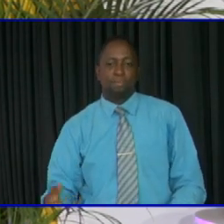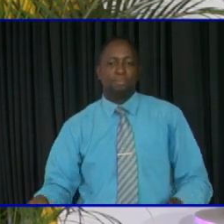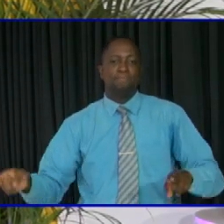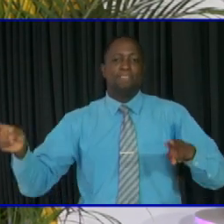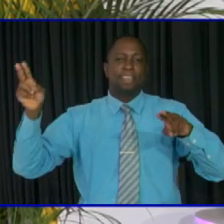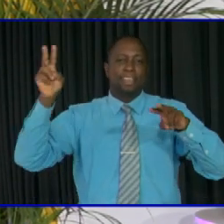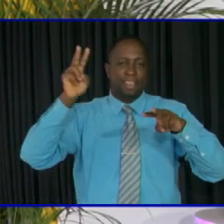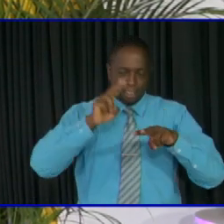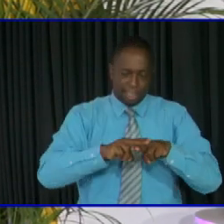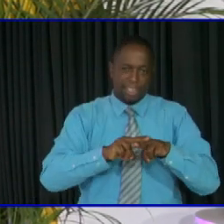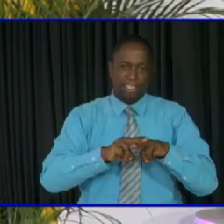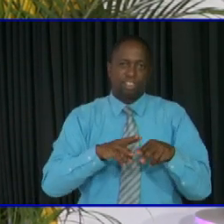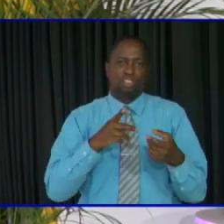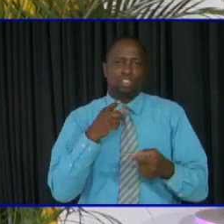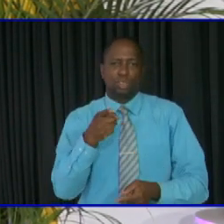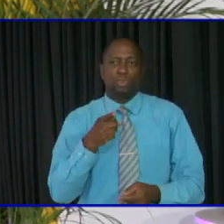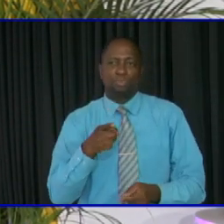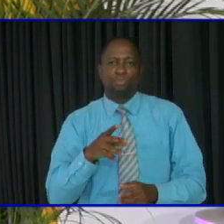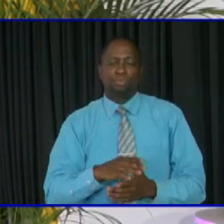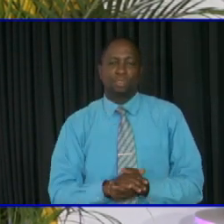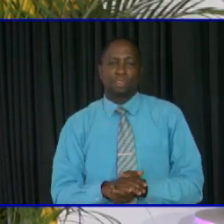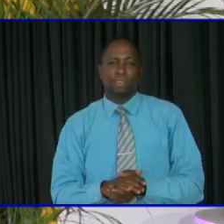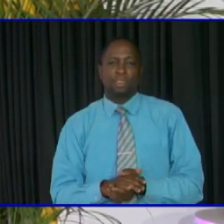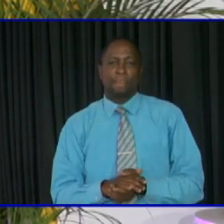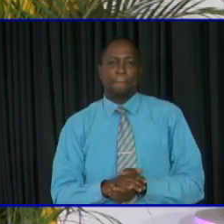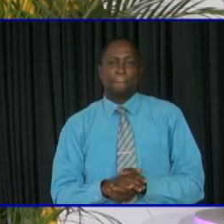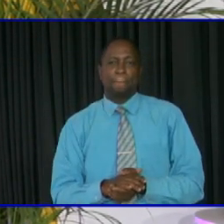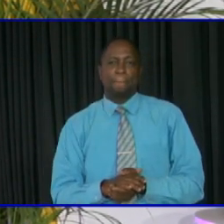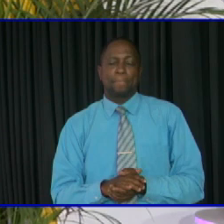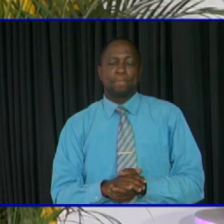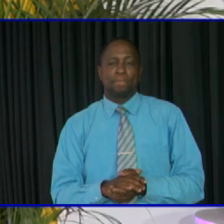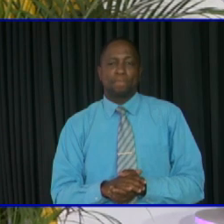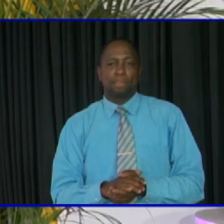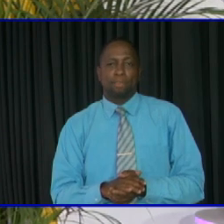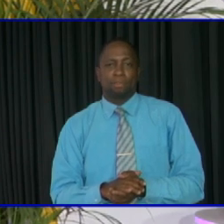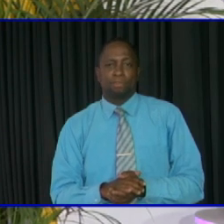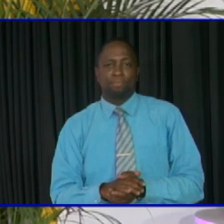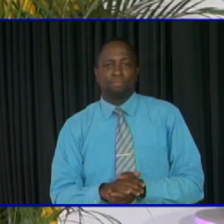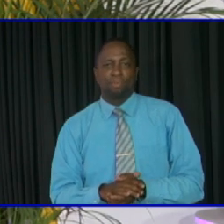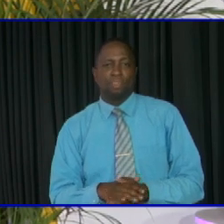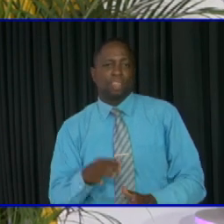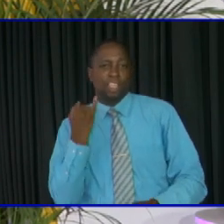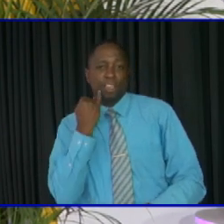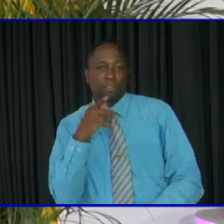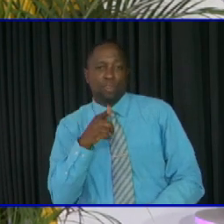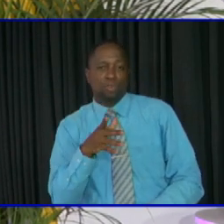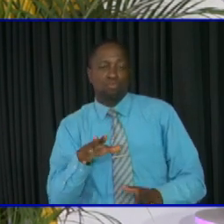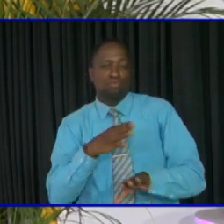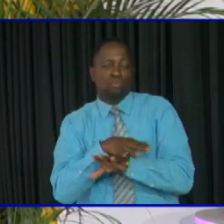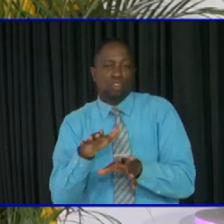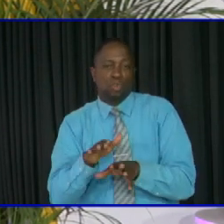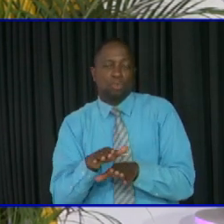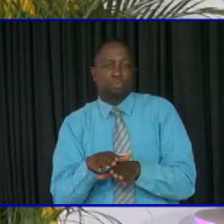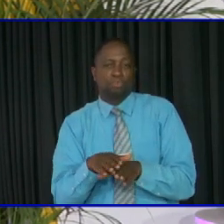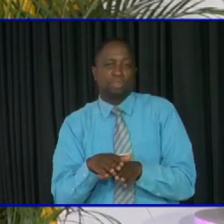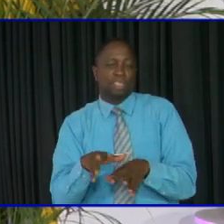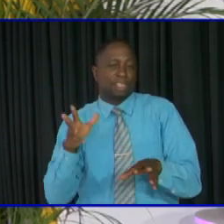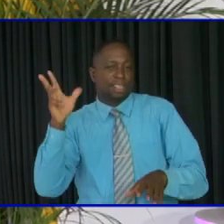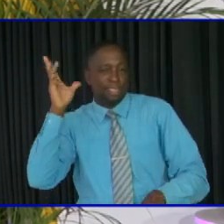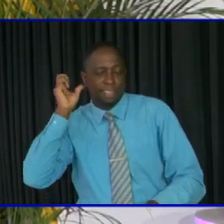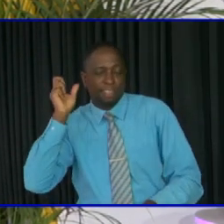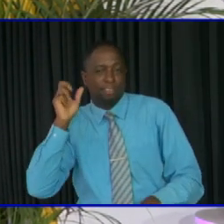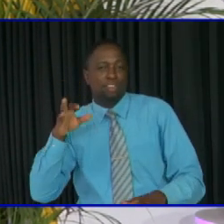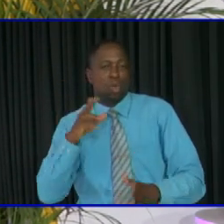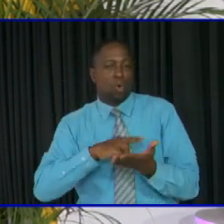or yield to the power of the Holy Spirit, then you will lose your way. When the bridegroom